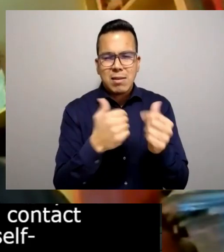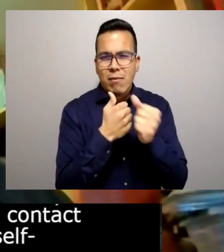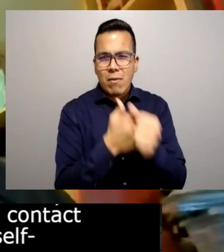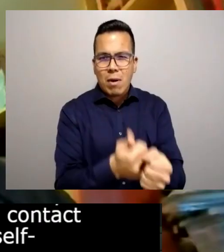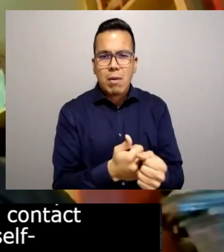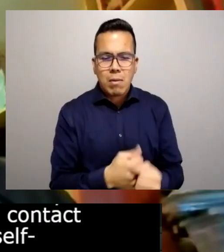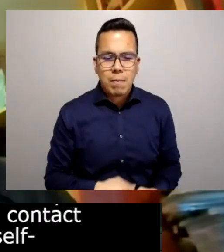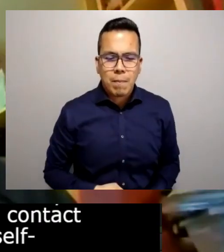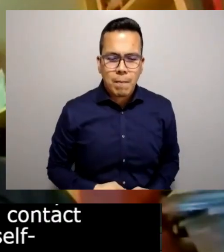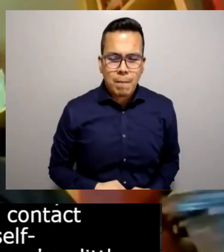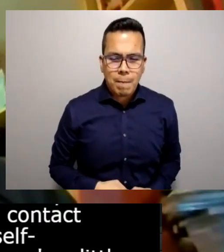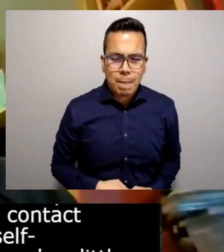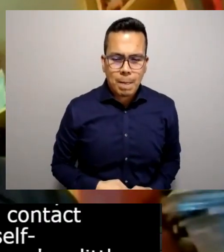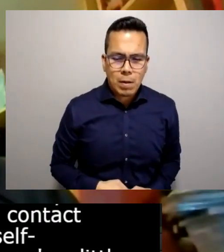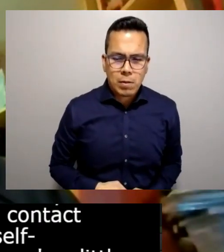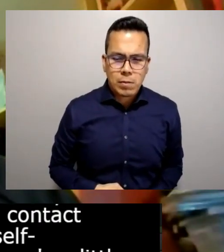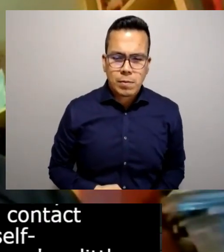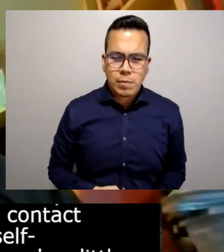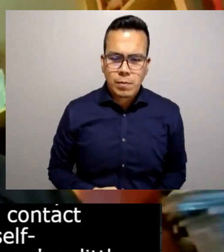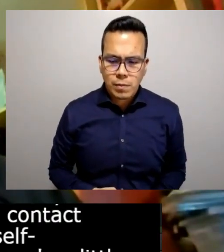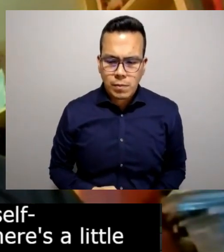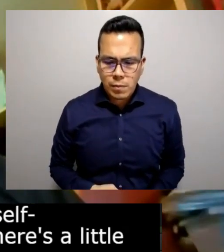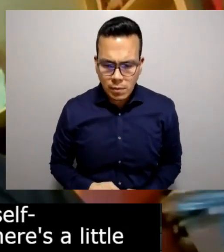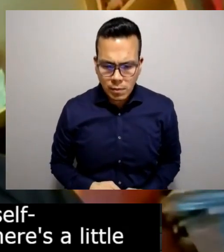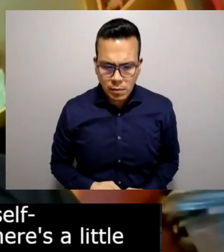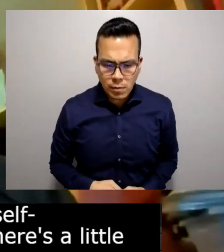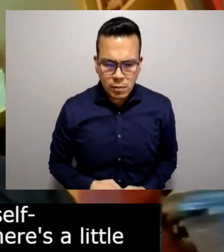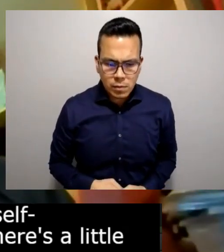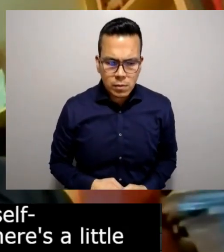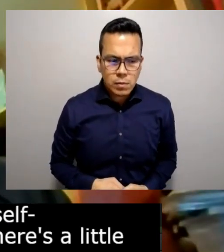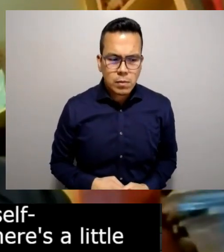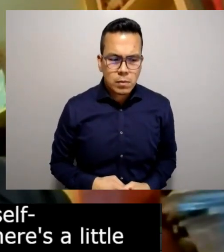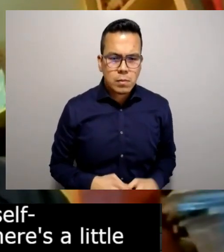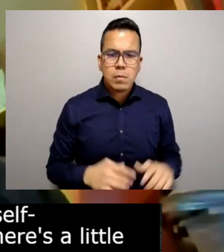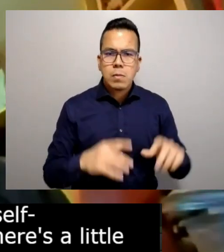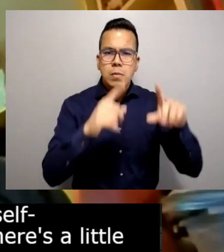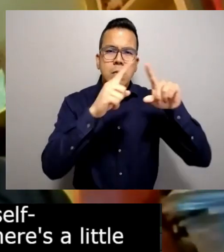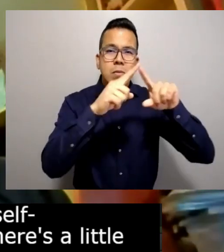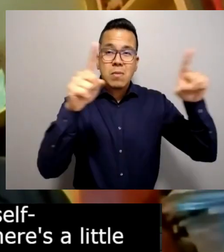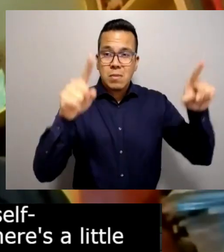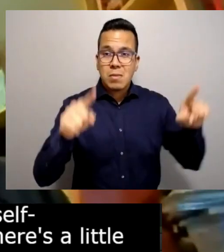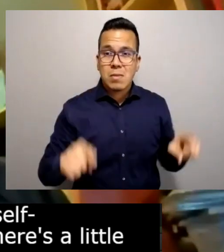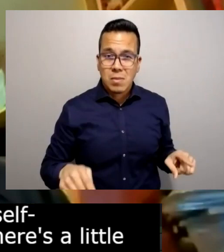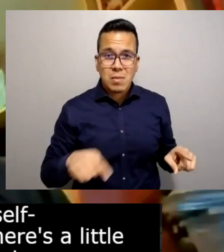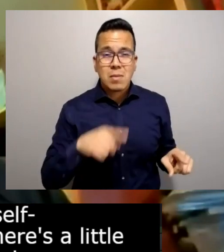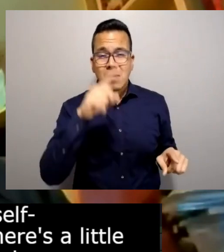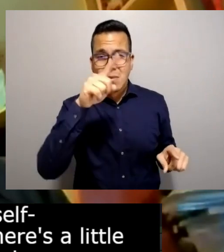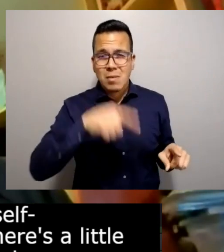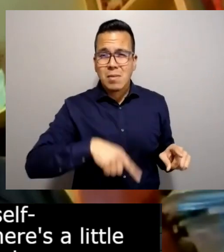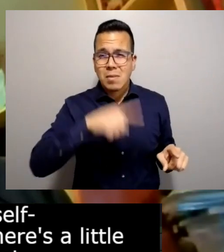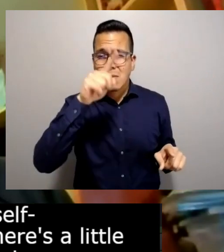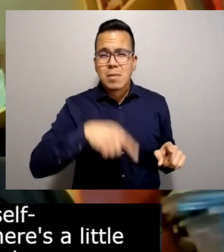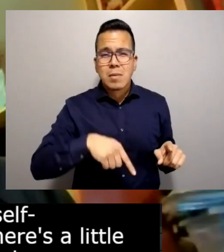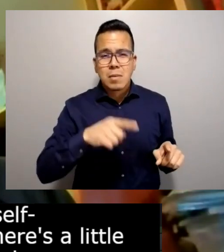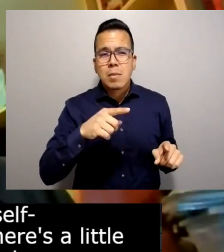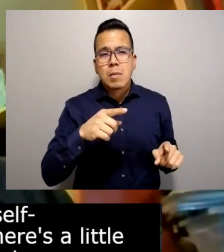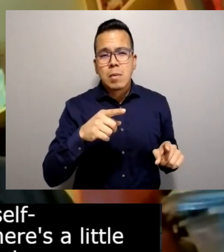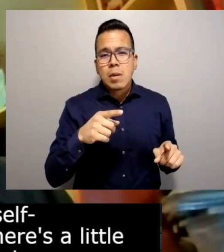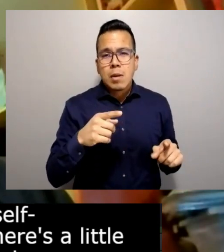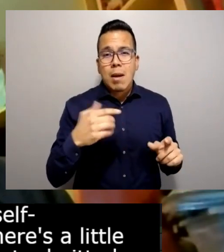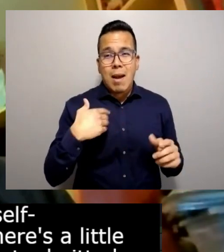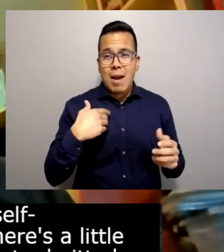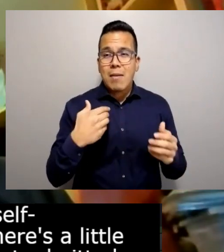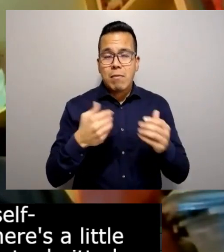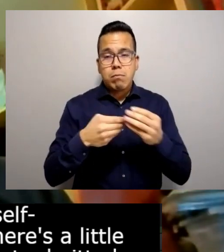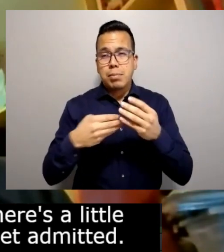bit of almost a waiting list, or at least a queue to get admitted. But it's worth the